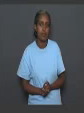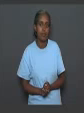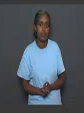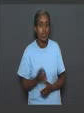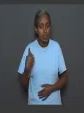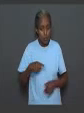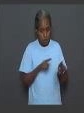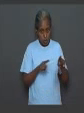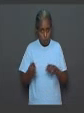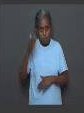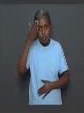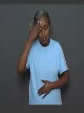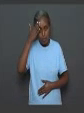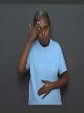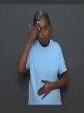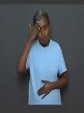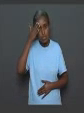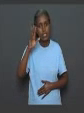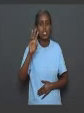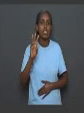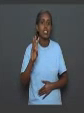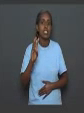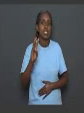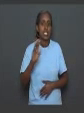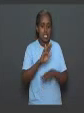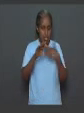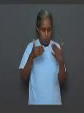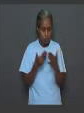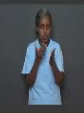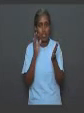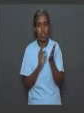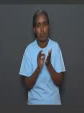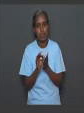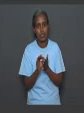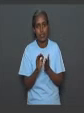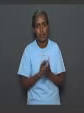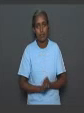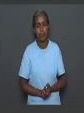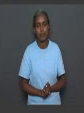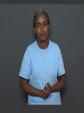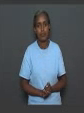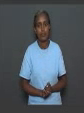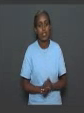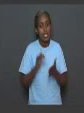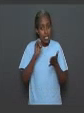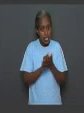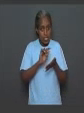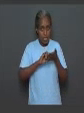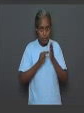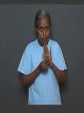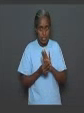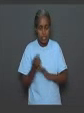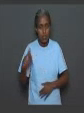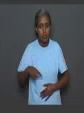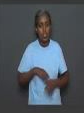We also know that there are 6 total numbers. That means we